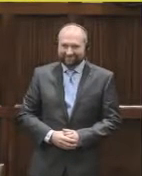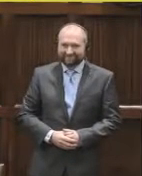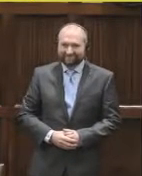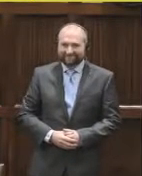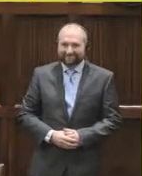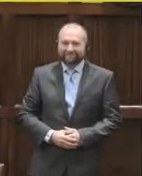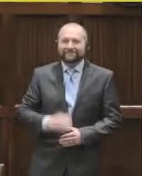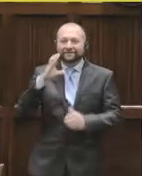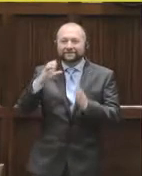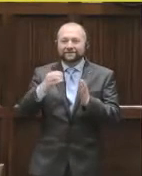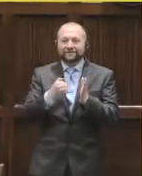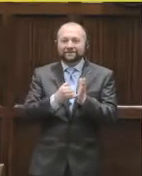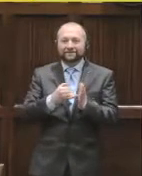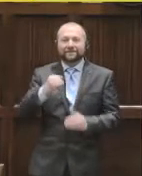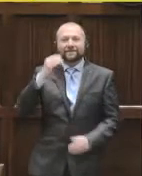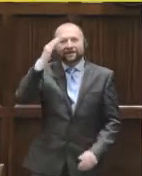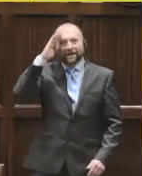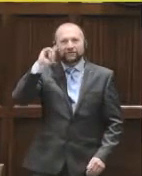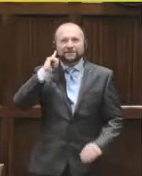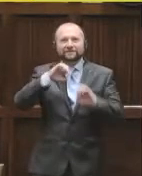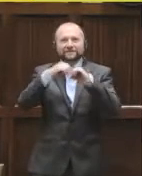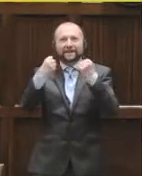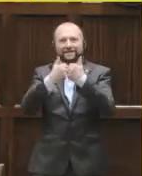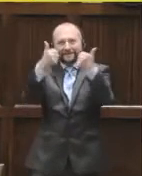congratulations to the Irish Deaf Society.